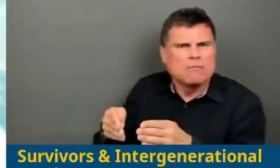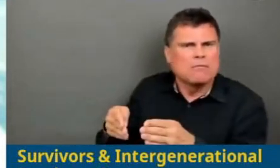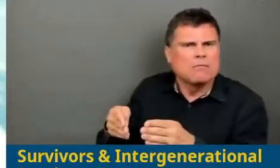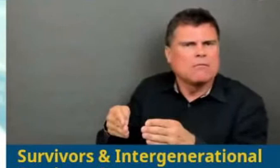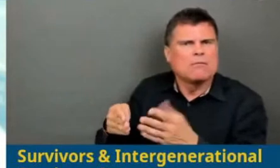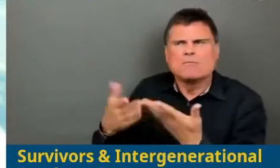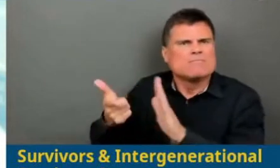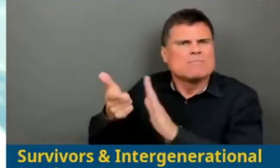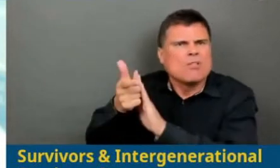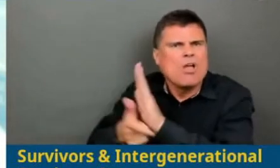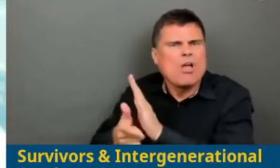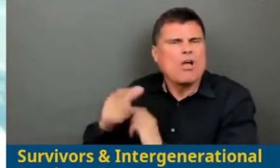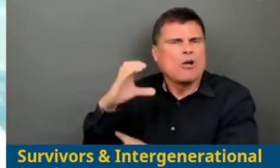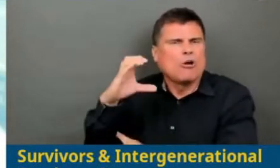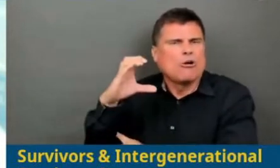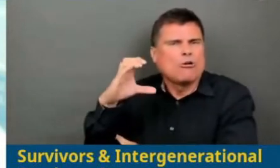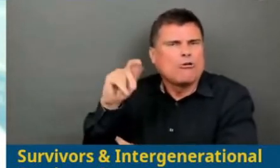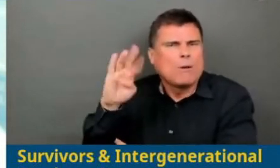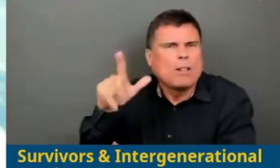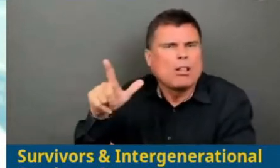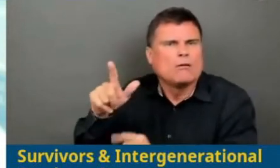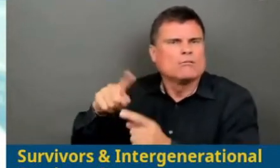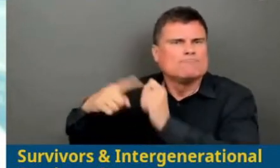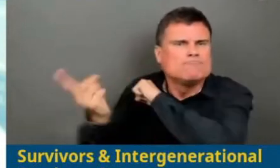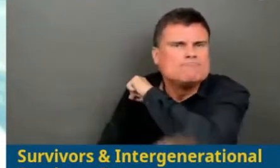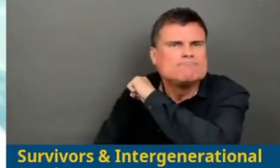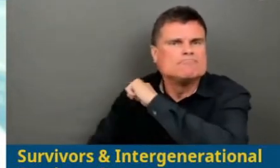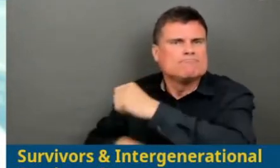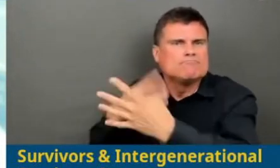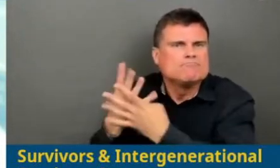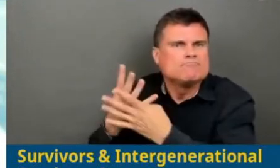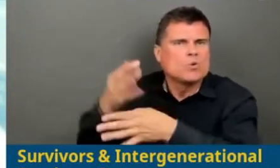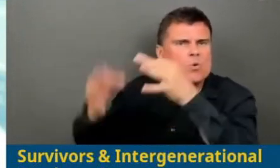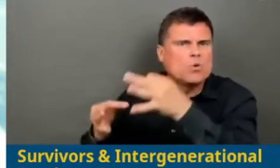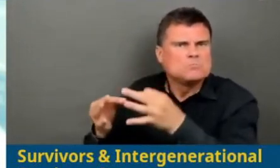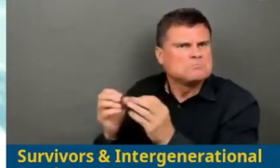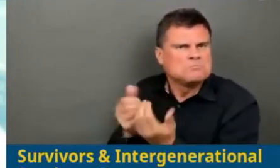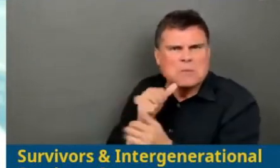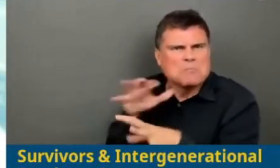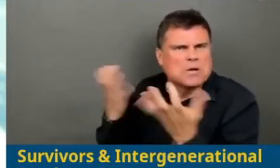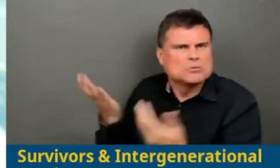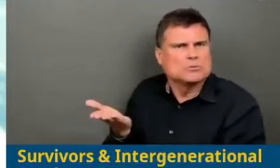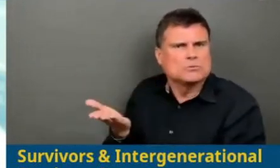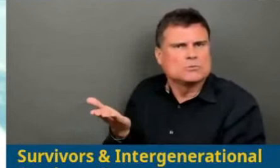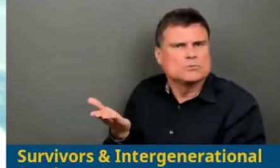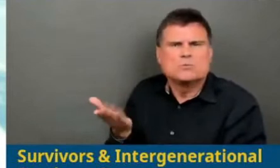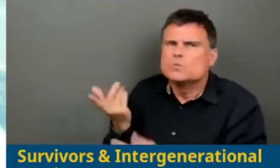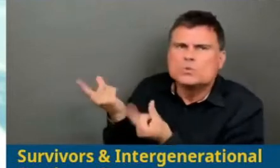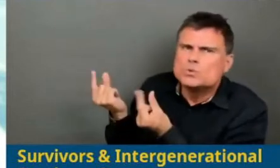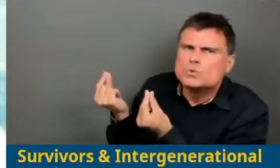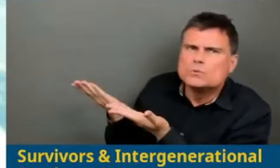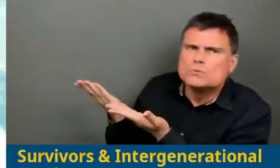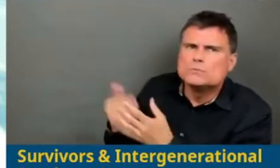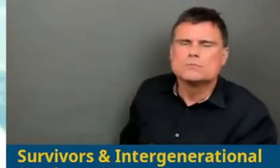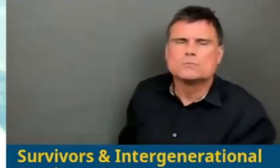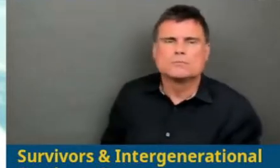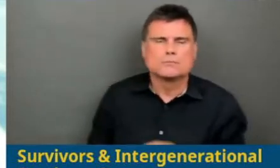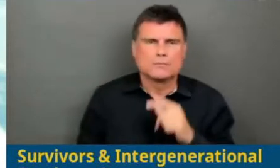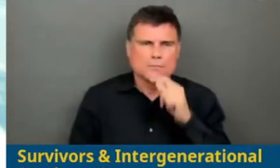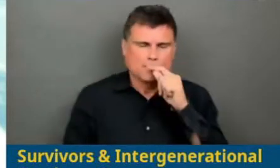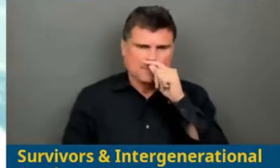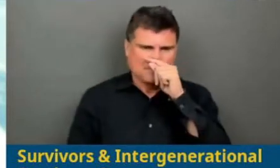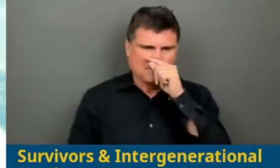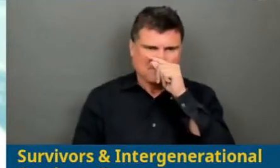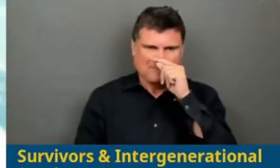are actually doing to advance that framework. Well, there have been requests made, at least